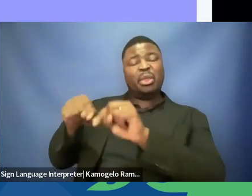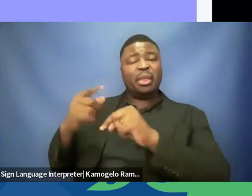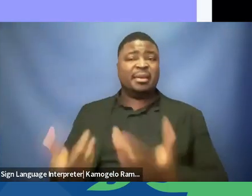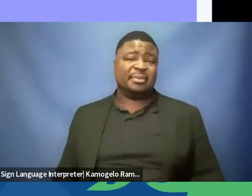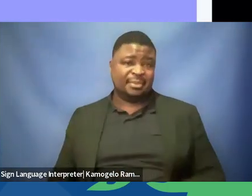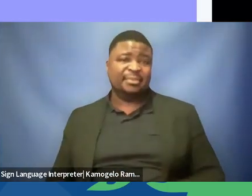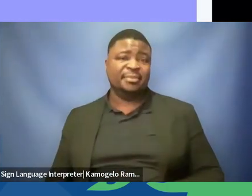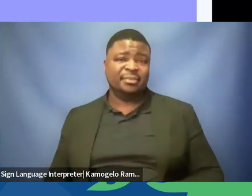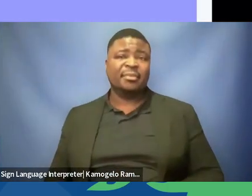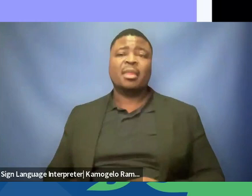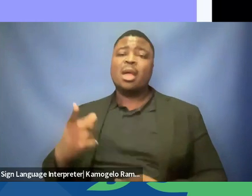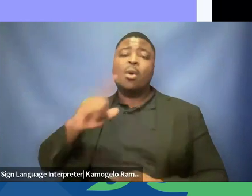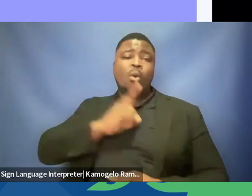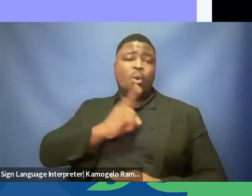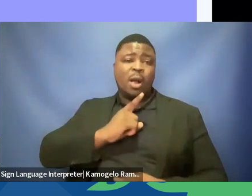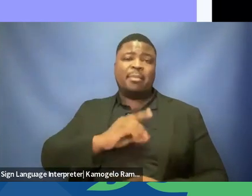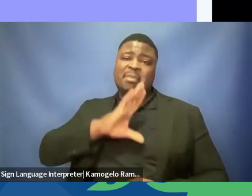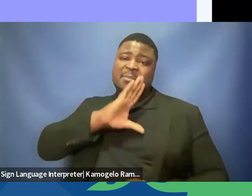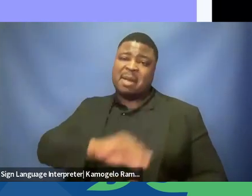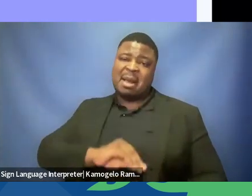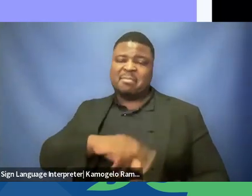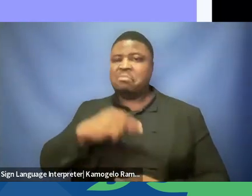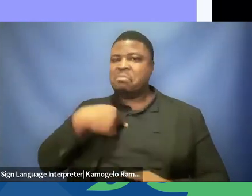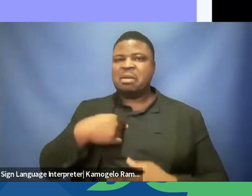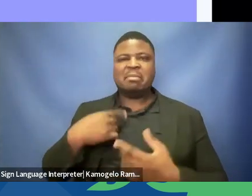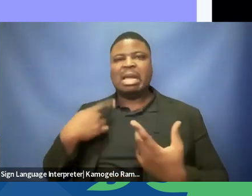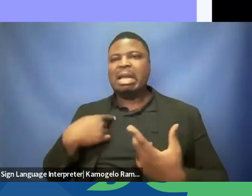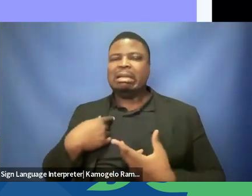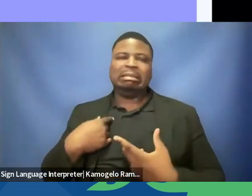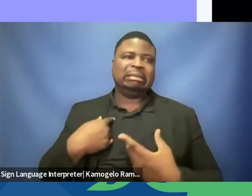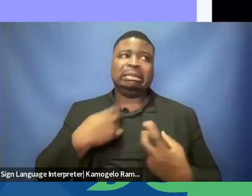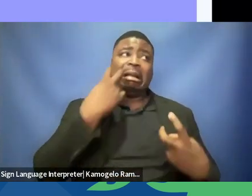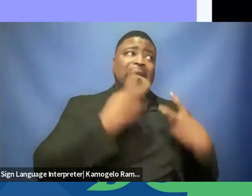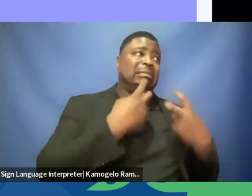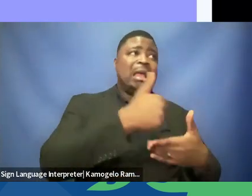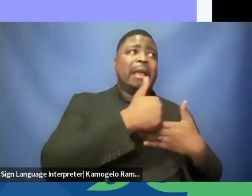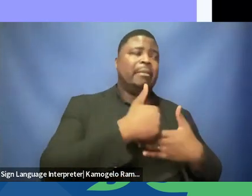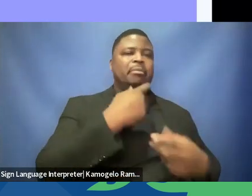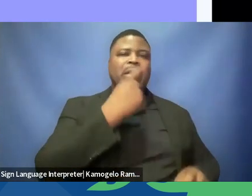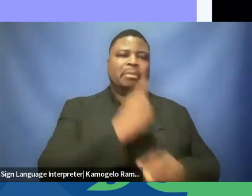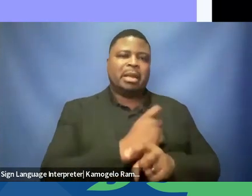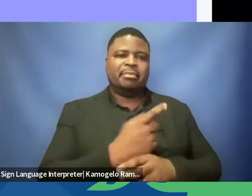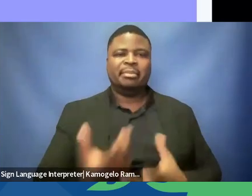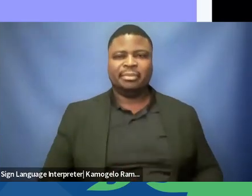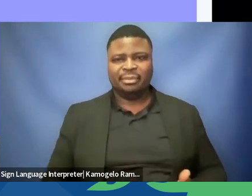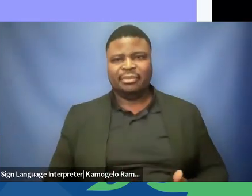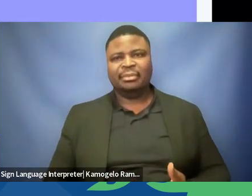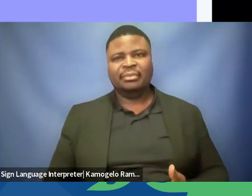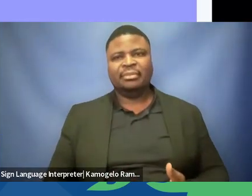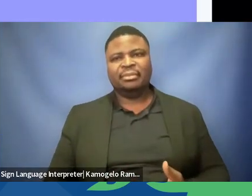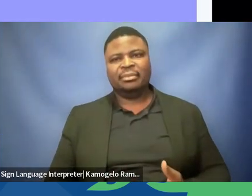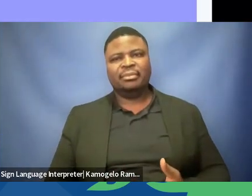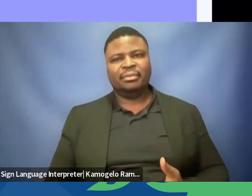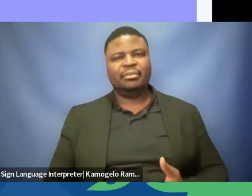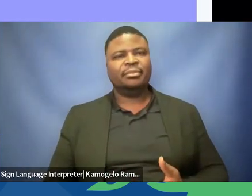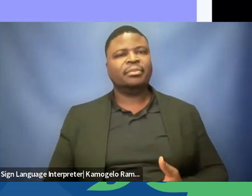which discouraged seeking care. Now, because we've been focusing on the depressants and the opioids, and yet we